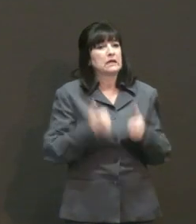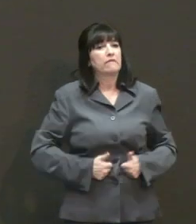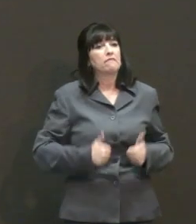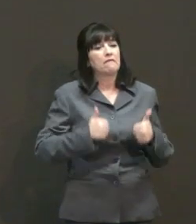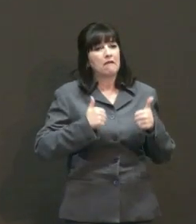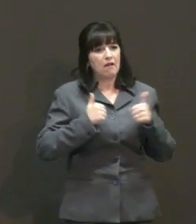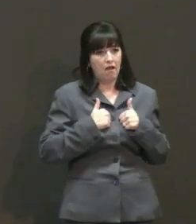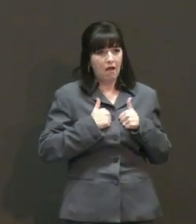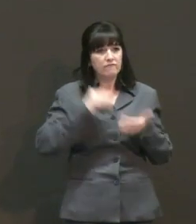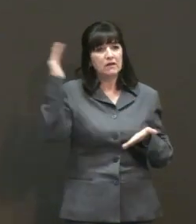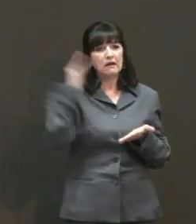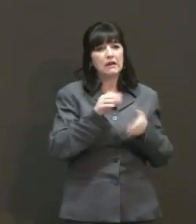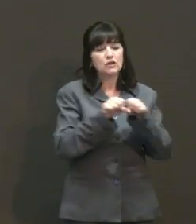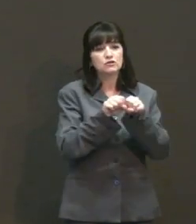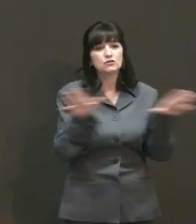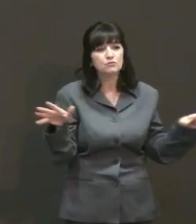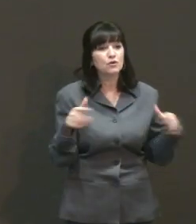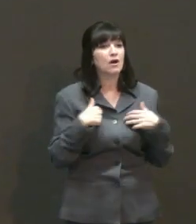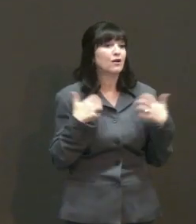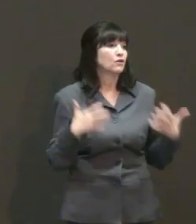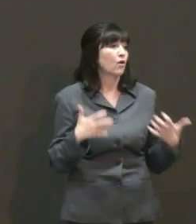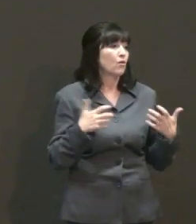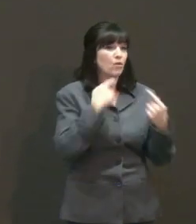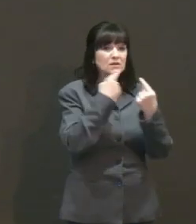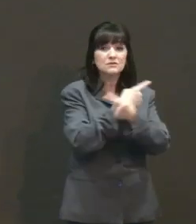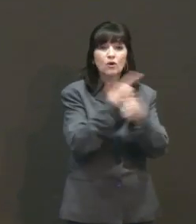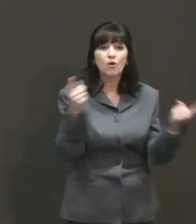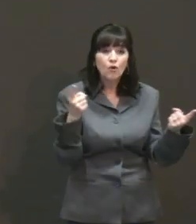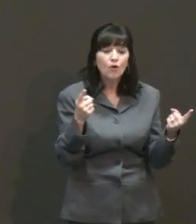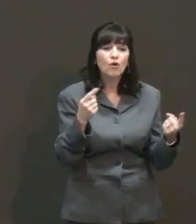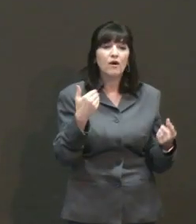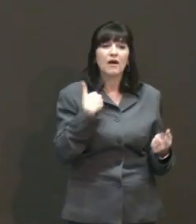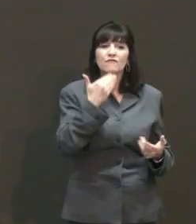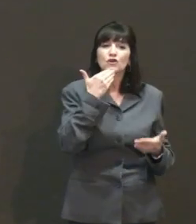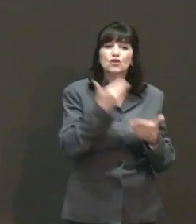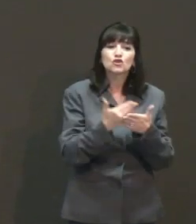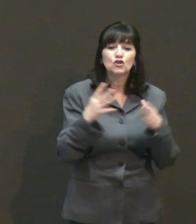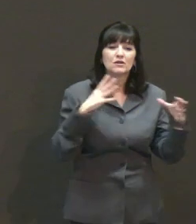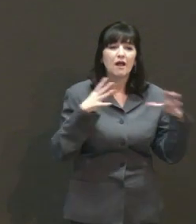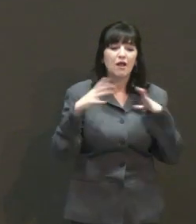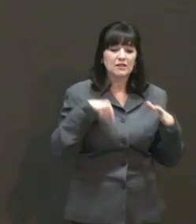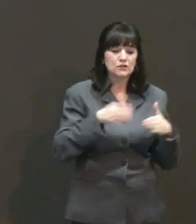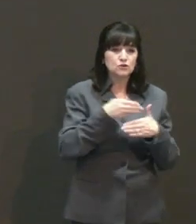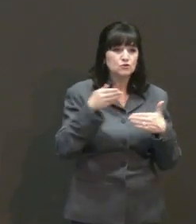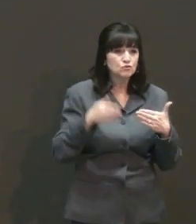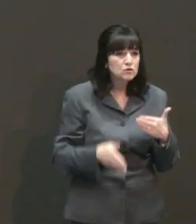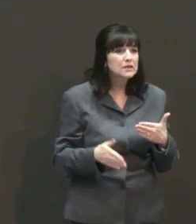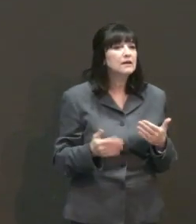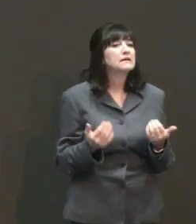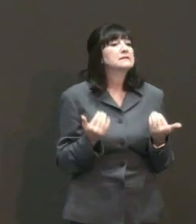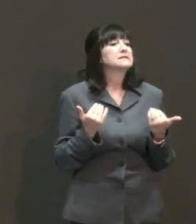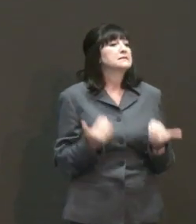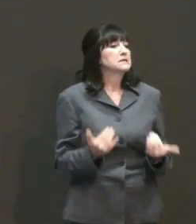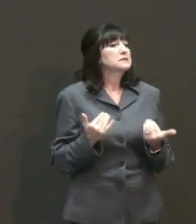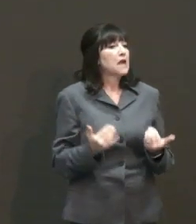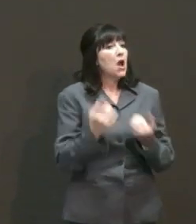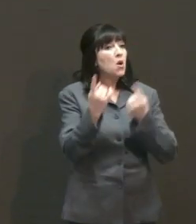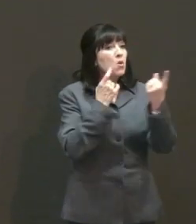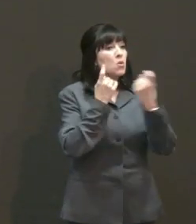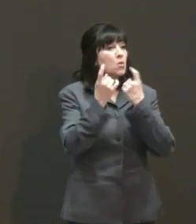everyone a holiday, a good holiday over the weekend, and we'll take some questions from the media